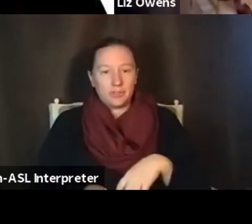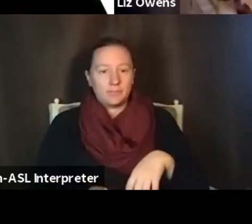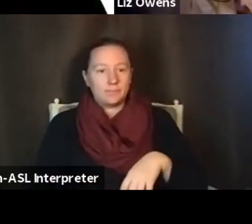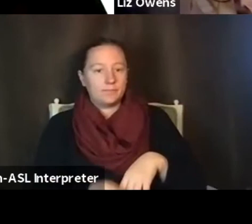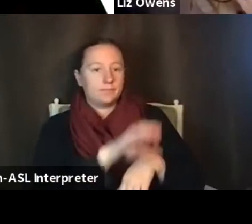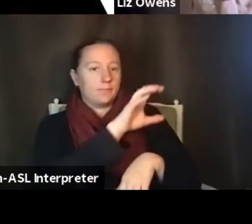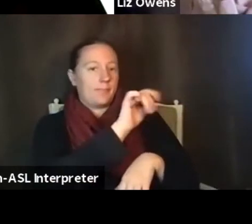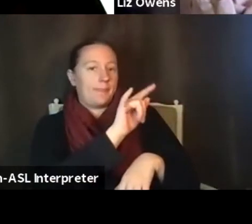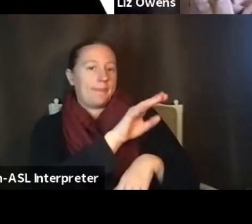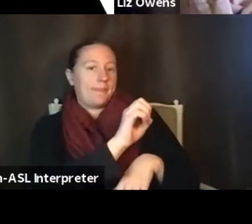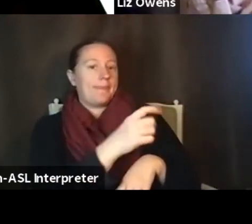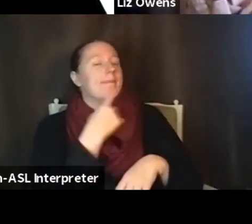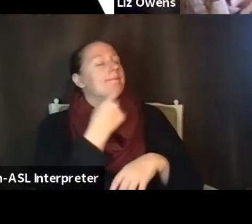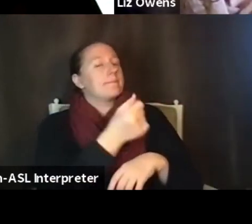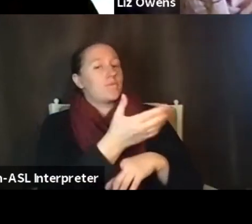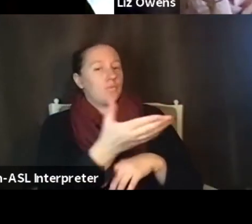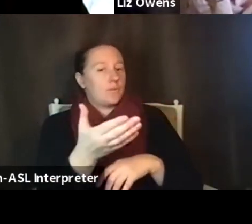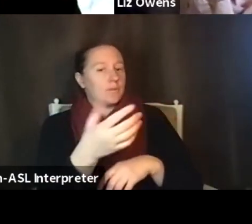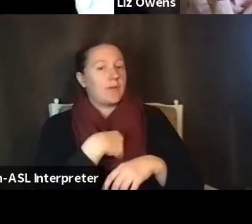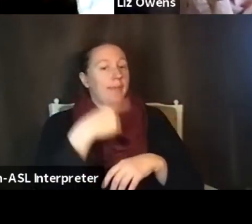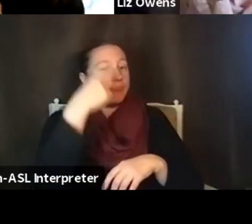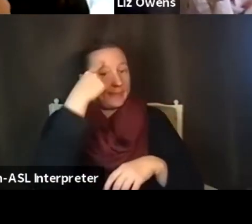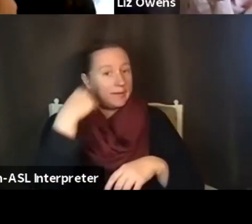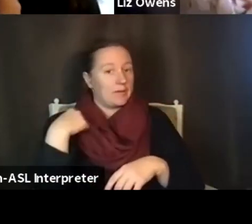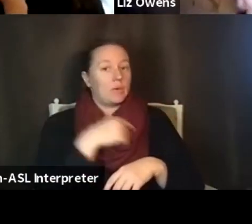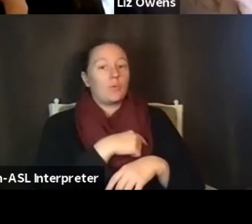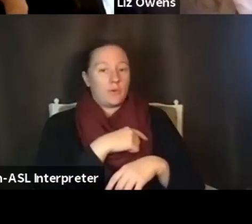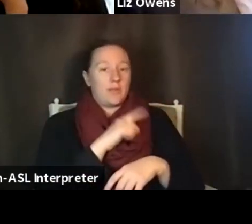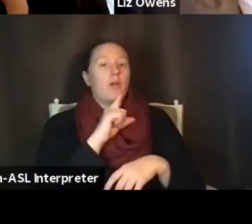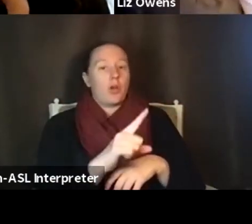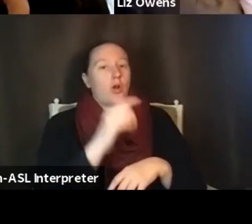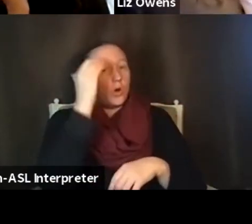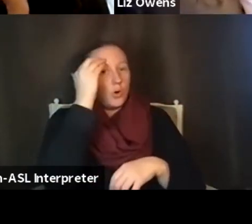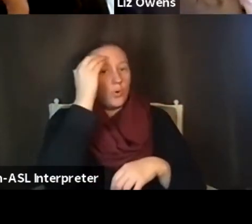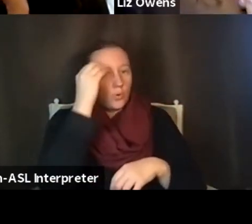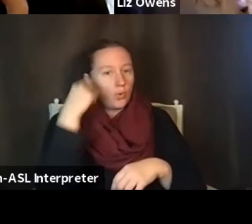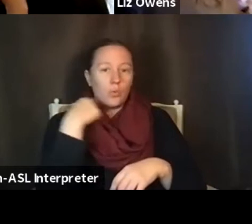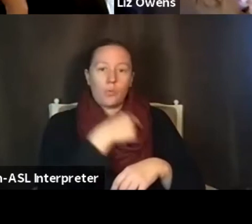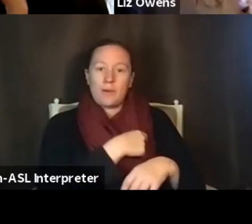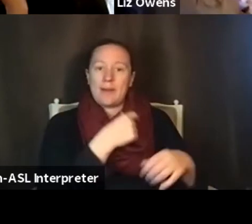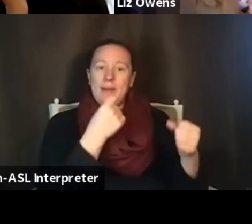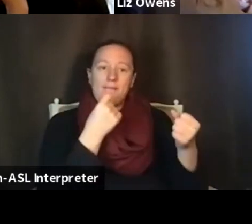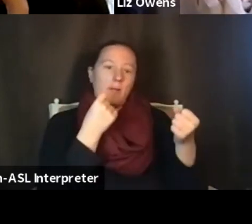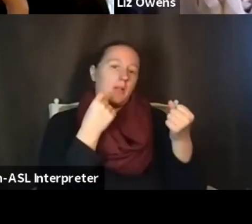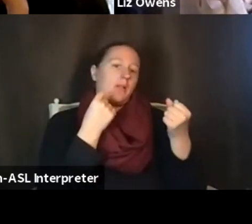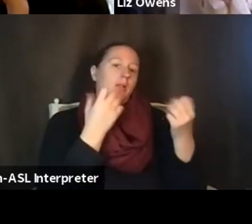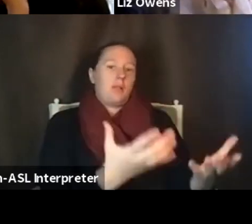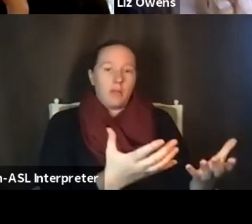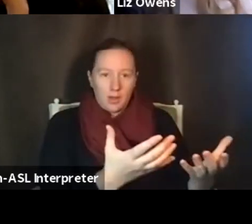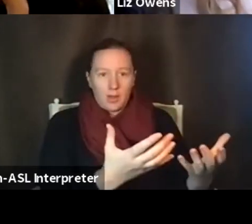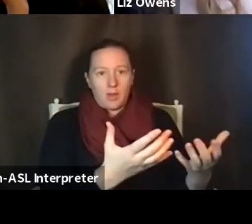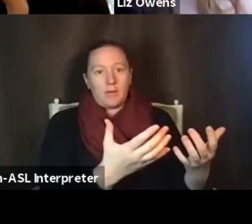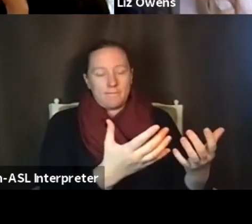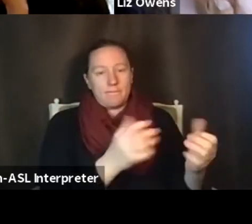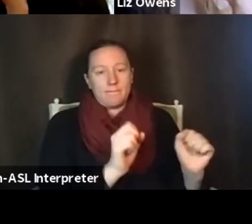Yeah, sure. So a few things. I think we are pretty aware that we have lots of opportunity to